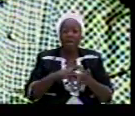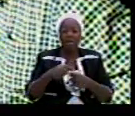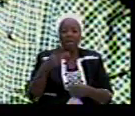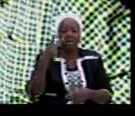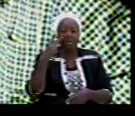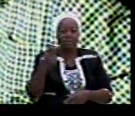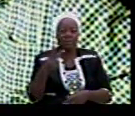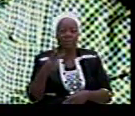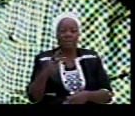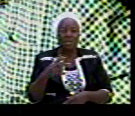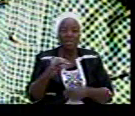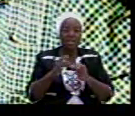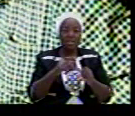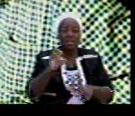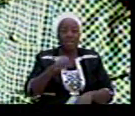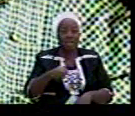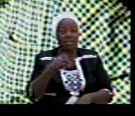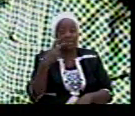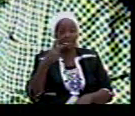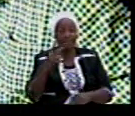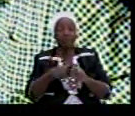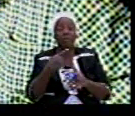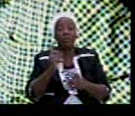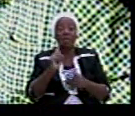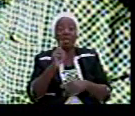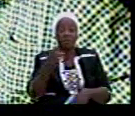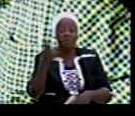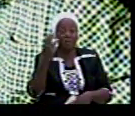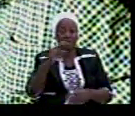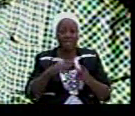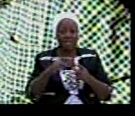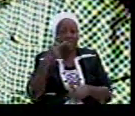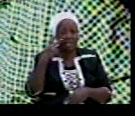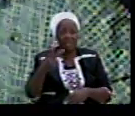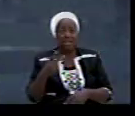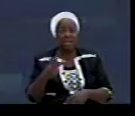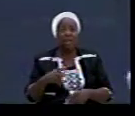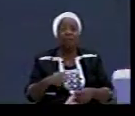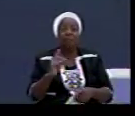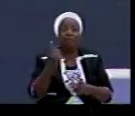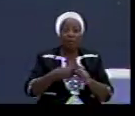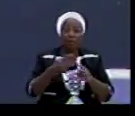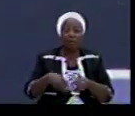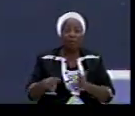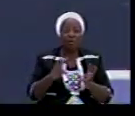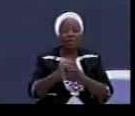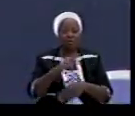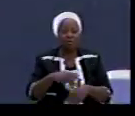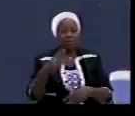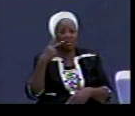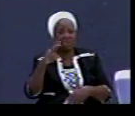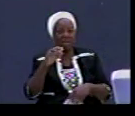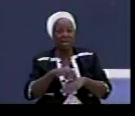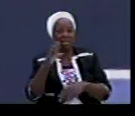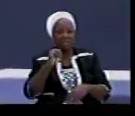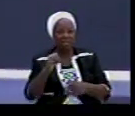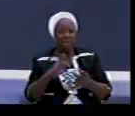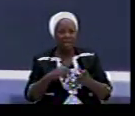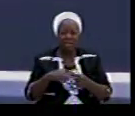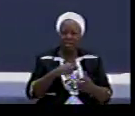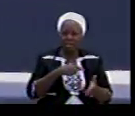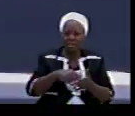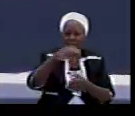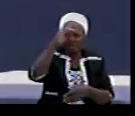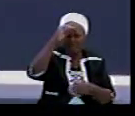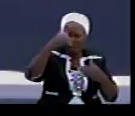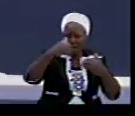the way he was looking at Paul. This man had faith to be healed. The way I see you